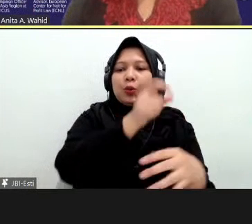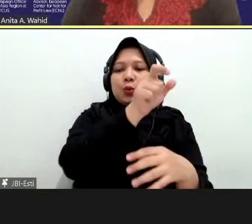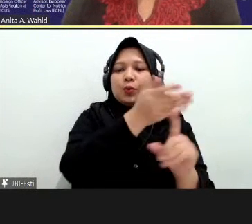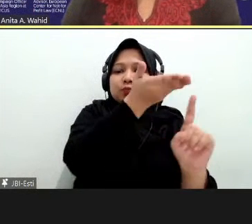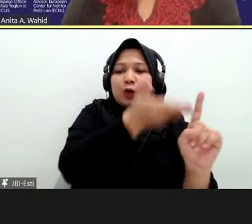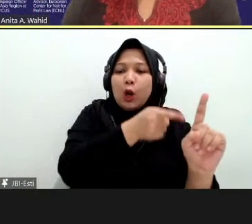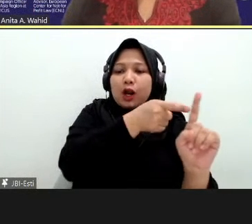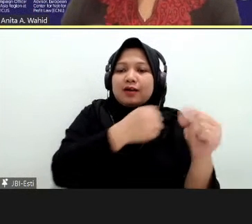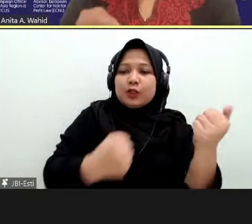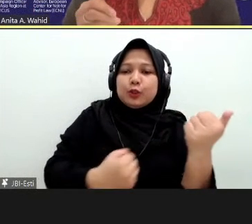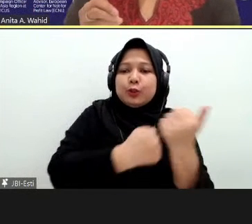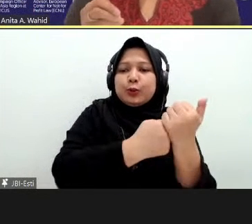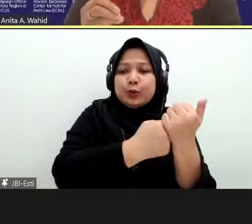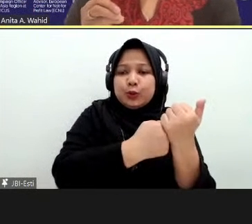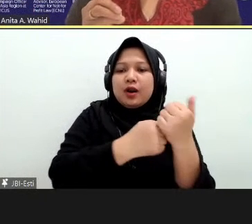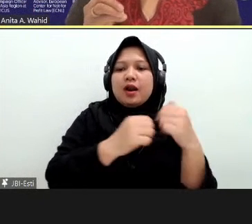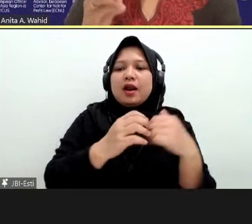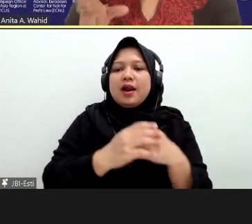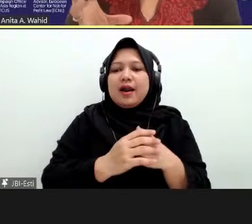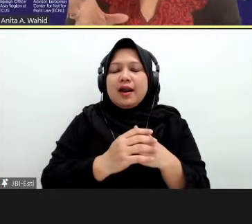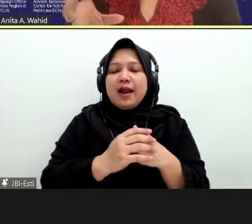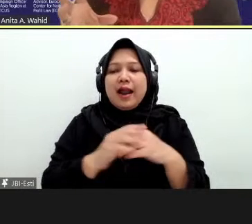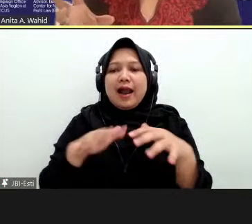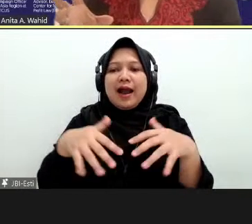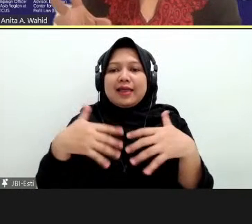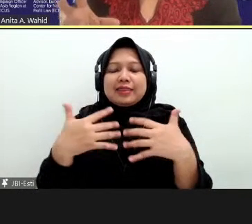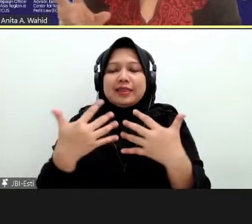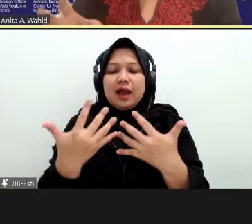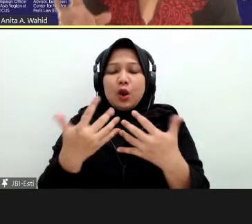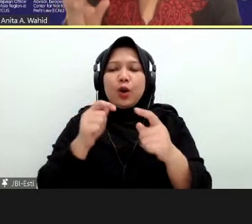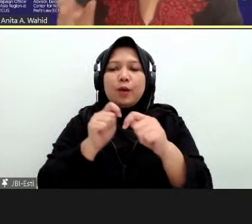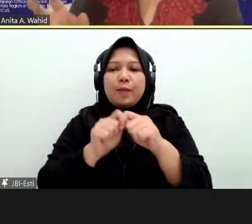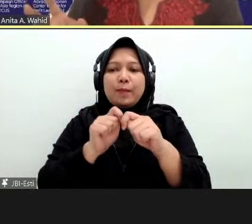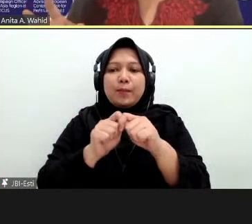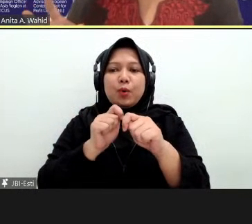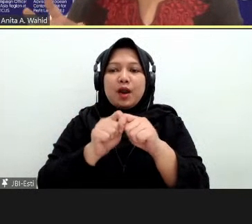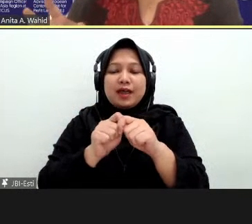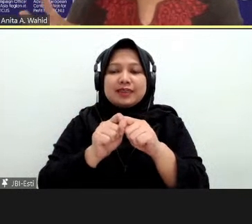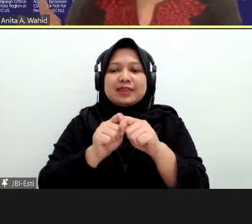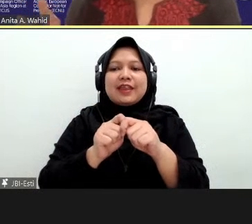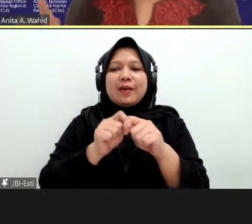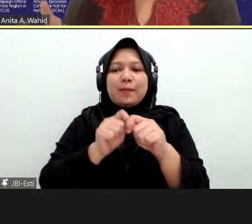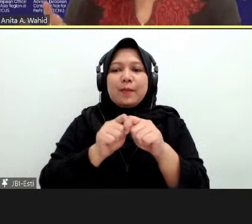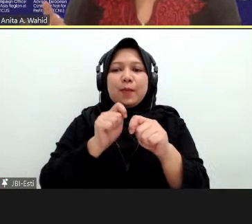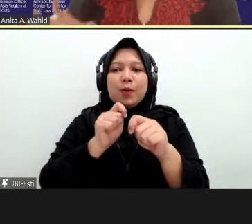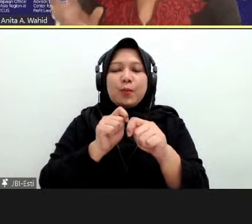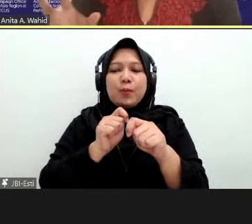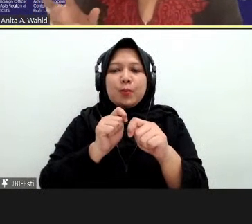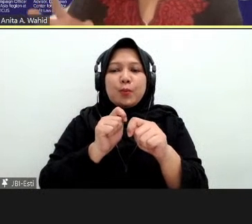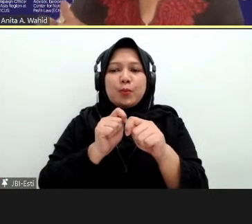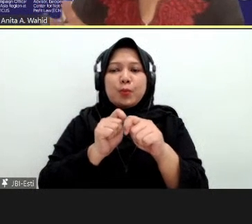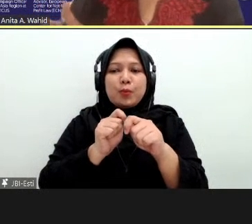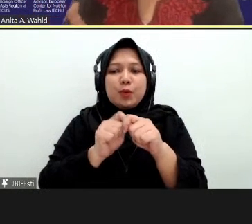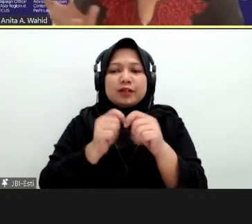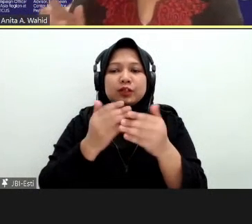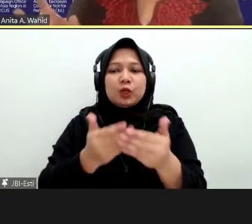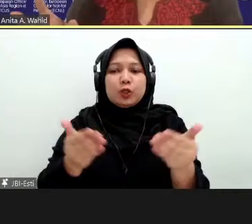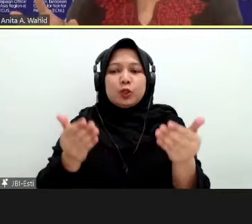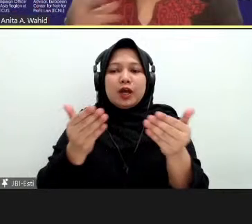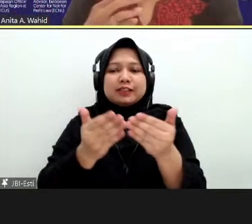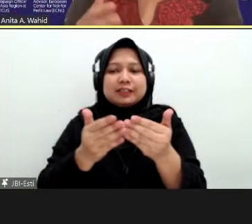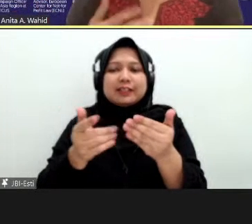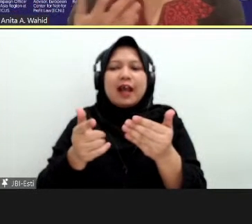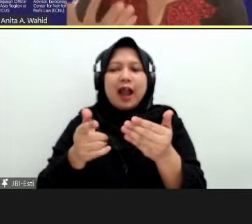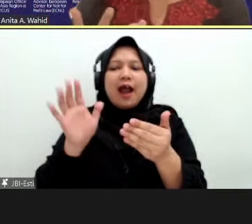figures. Or the other way is to create or amplifications, a narrative